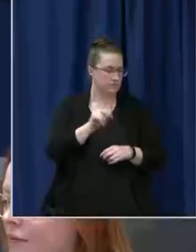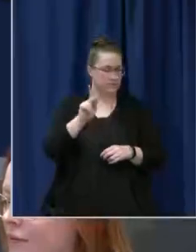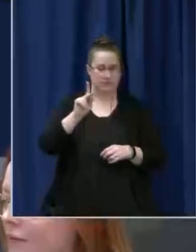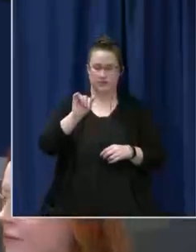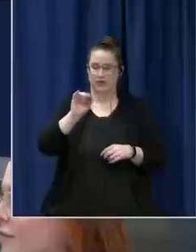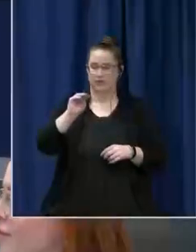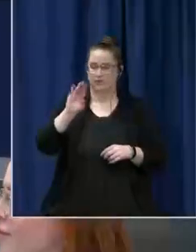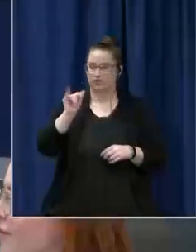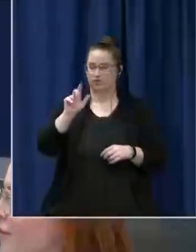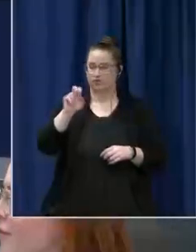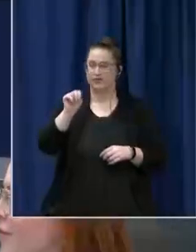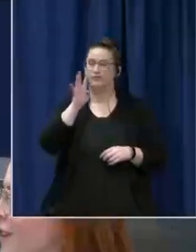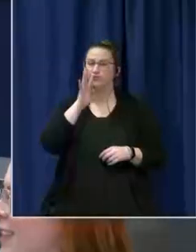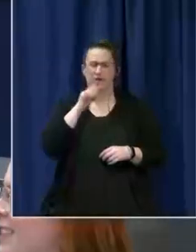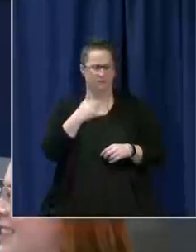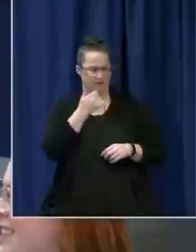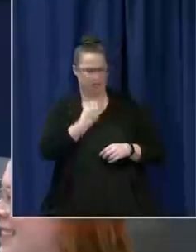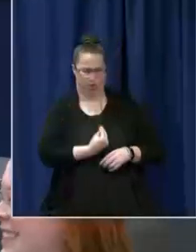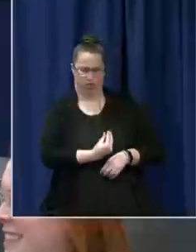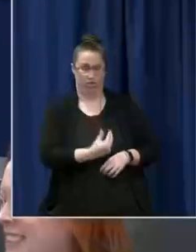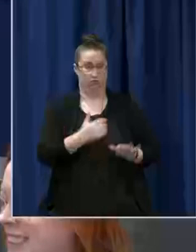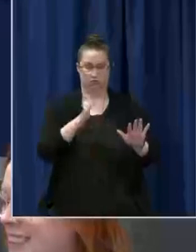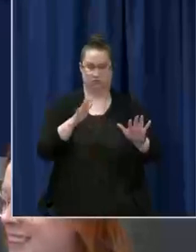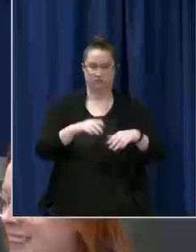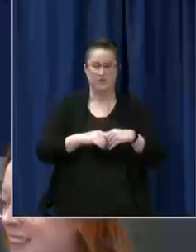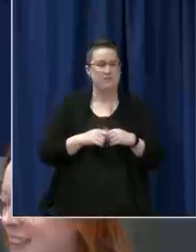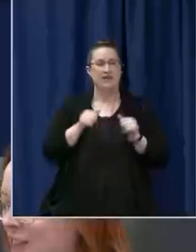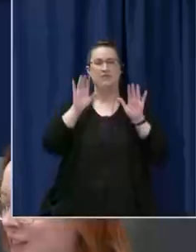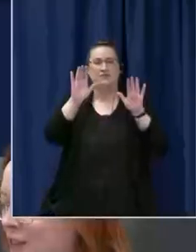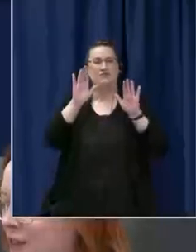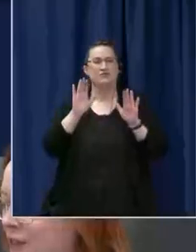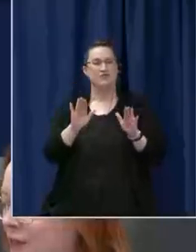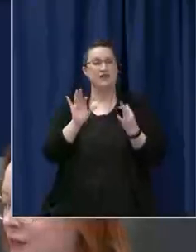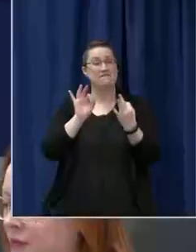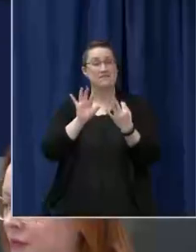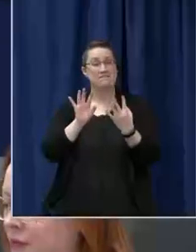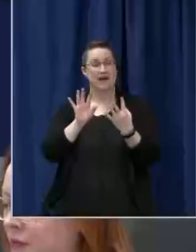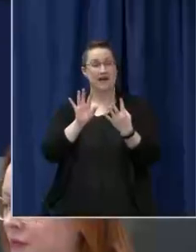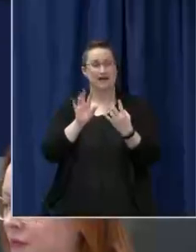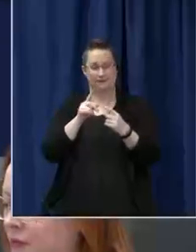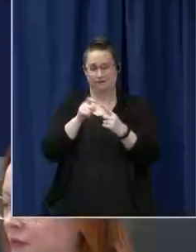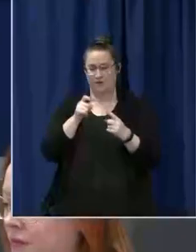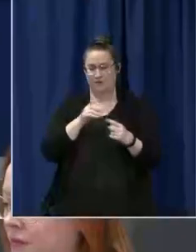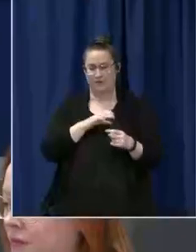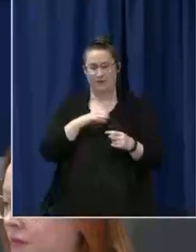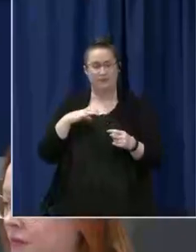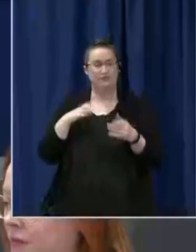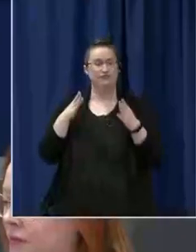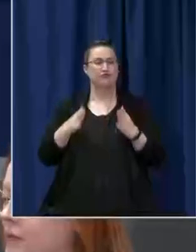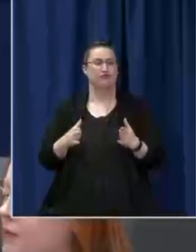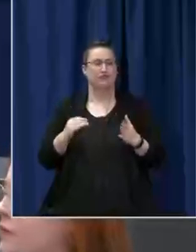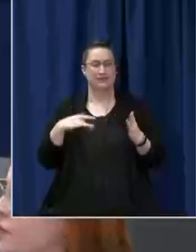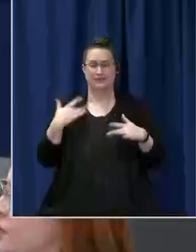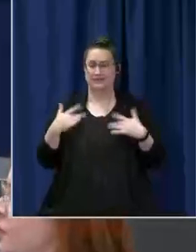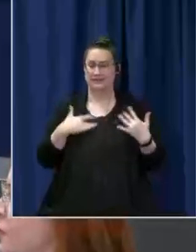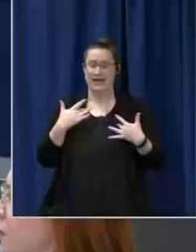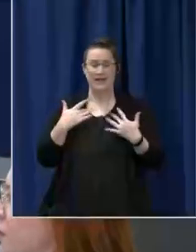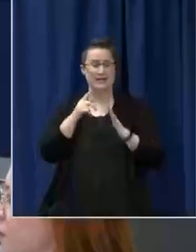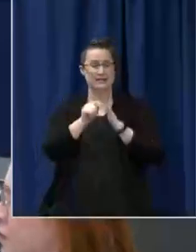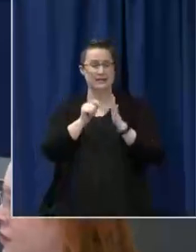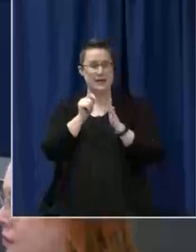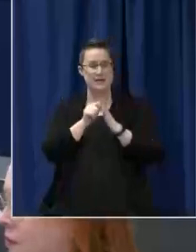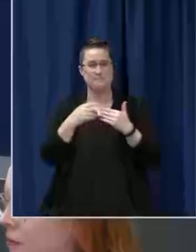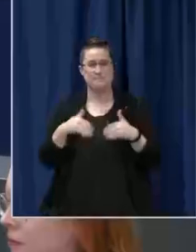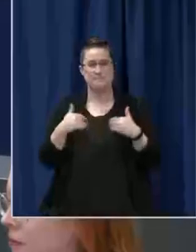My phone had something to say about that, but that was great feedback from the commissioner, and exciting times. I think that'll